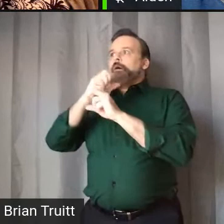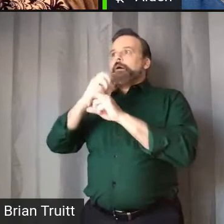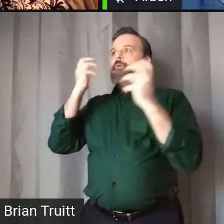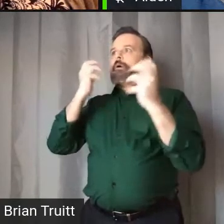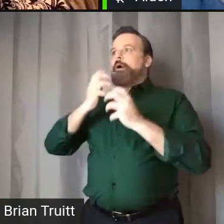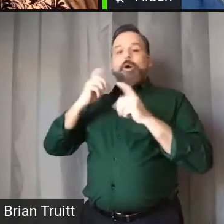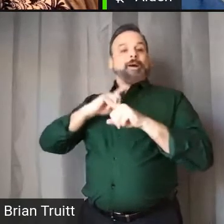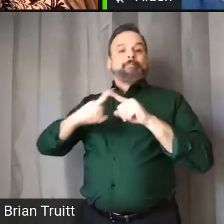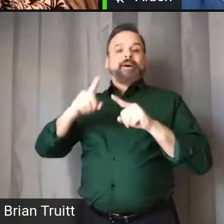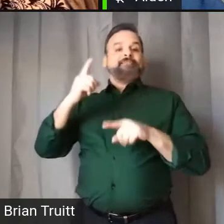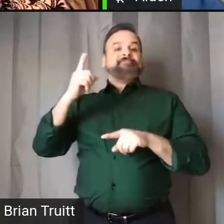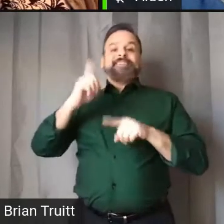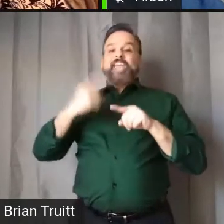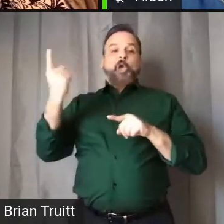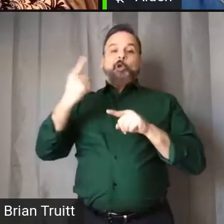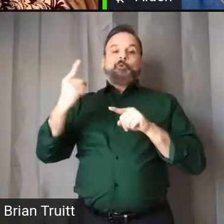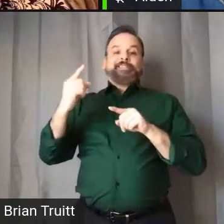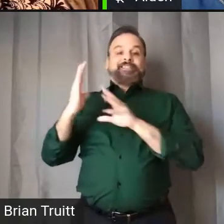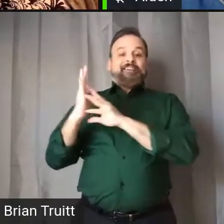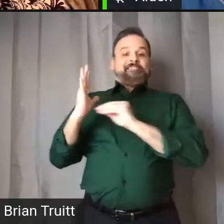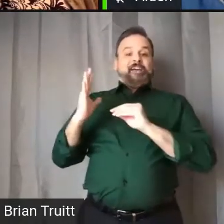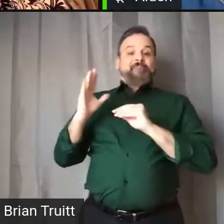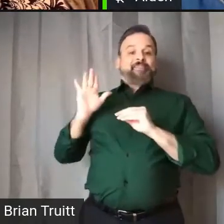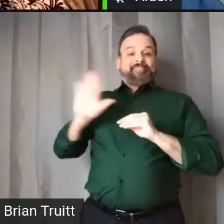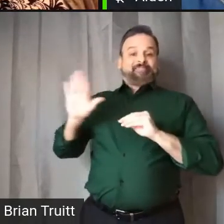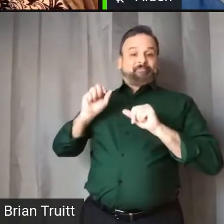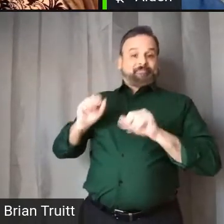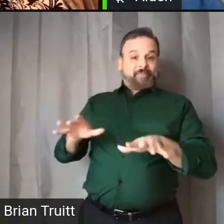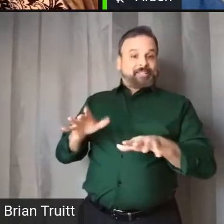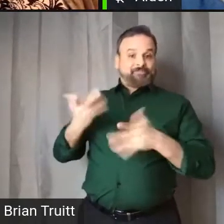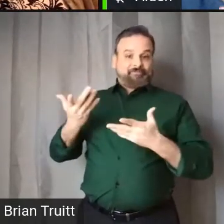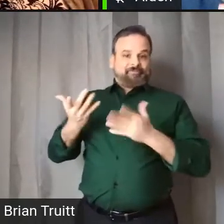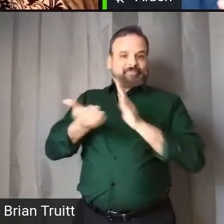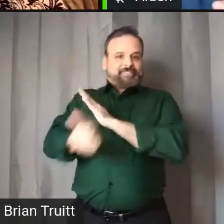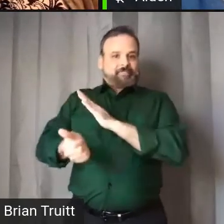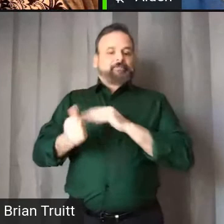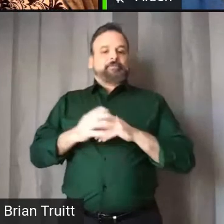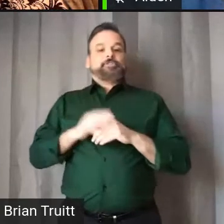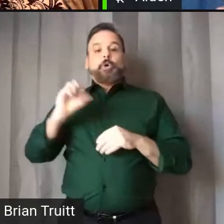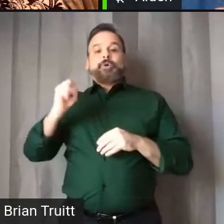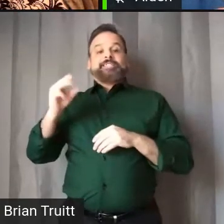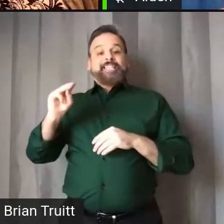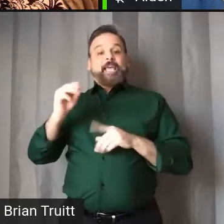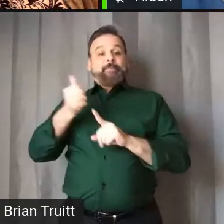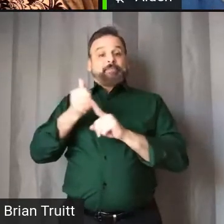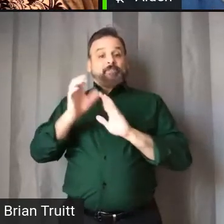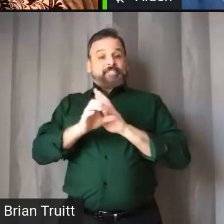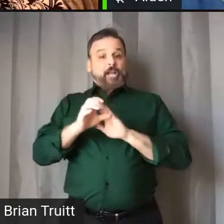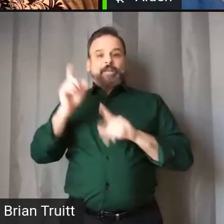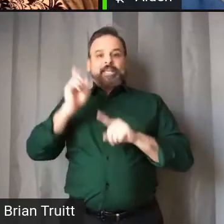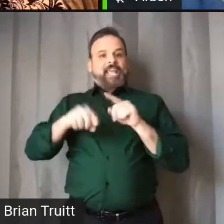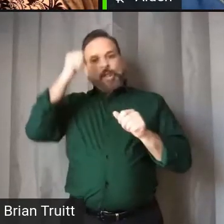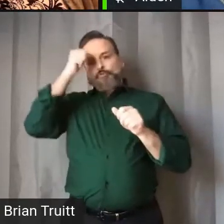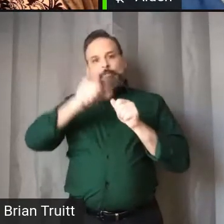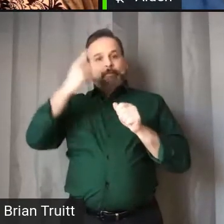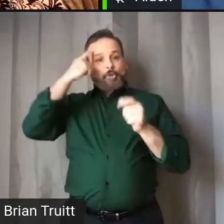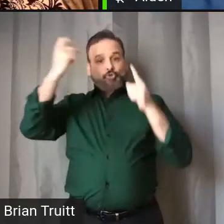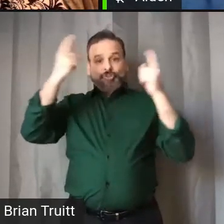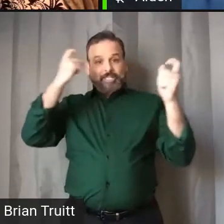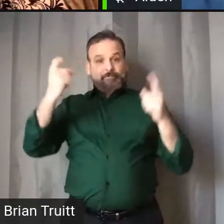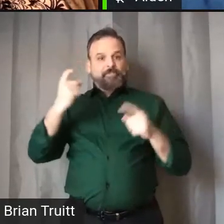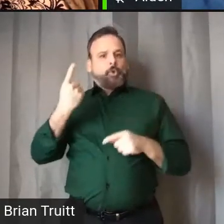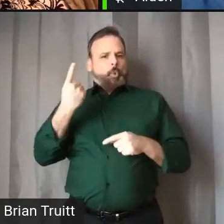pull off the things that they can. And it was because I realized, you know, I mean, so Sam as a character literally cannot remember his dreams. Like, it's one of